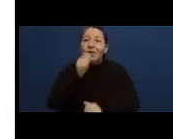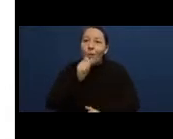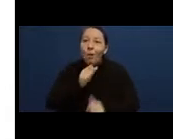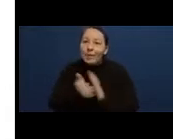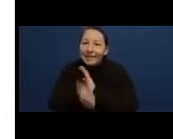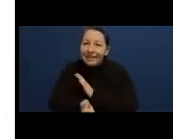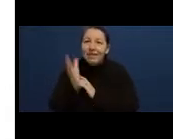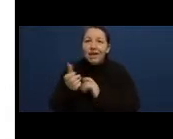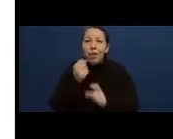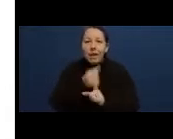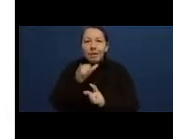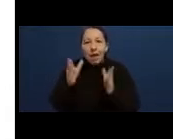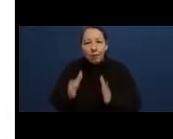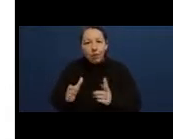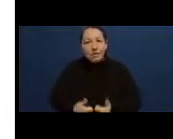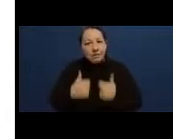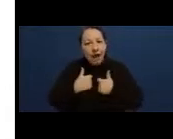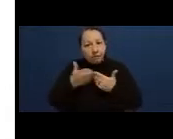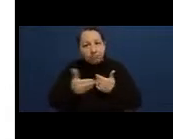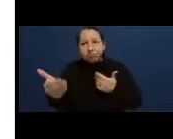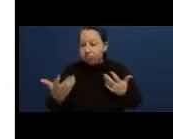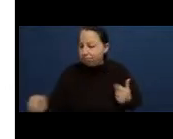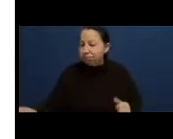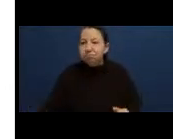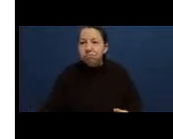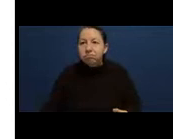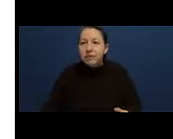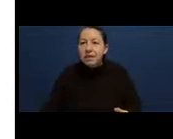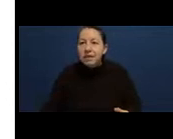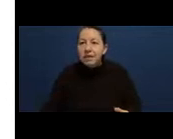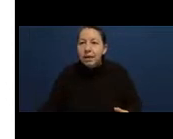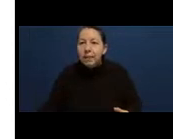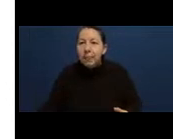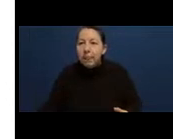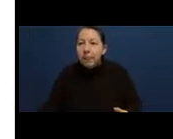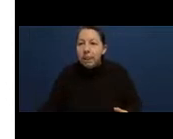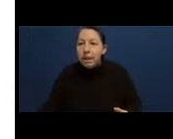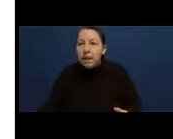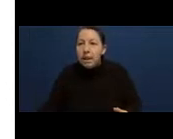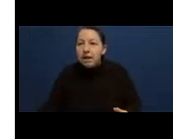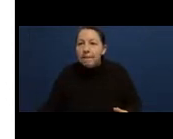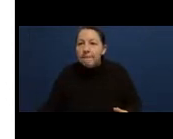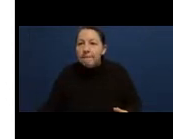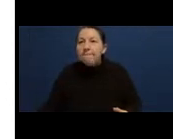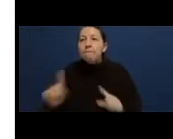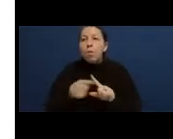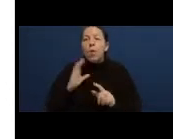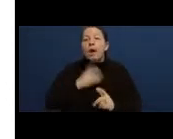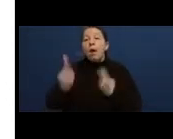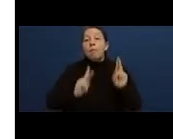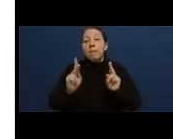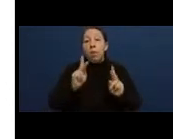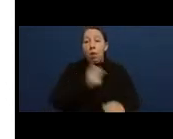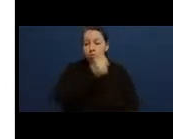that person's lives. And when our people were taken and put in boarding schools, those coping skills were disrupted. And many